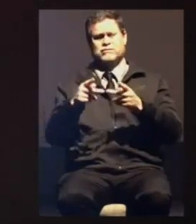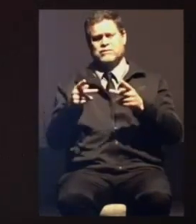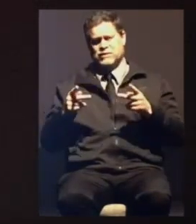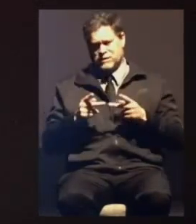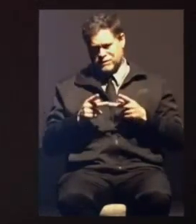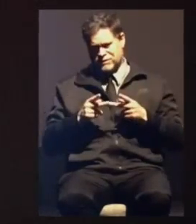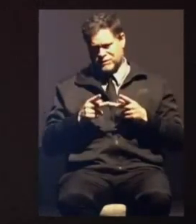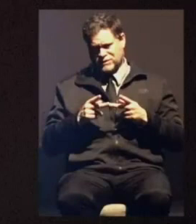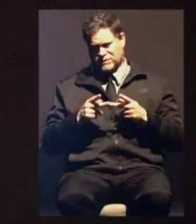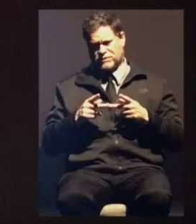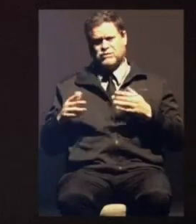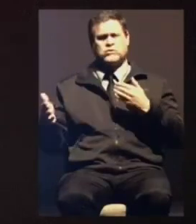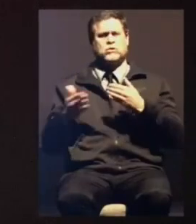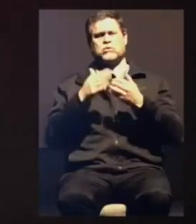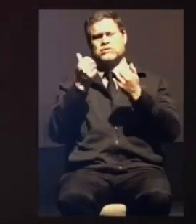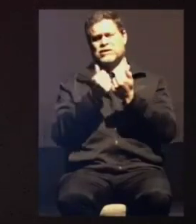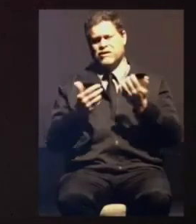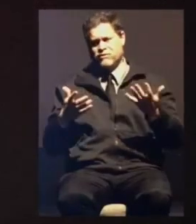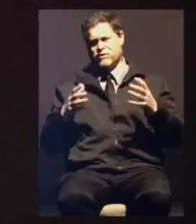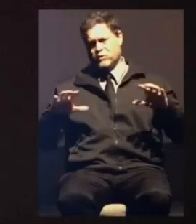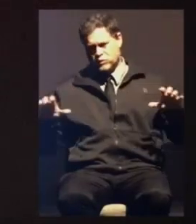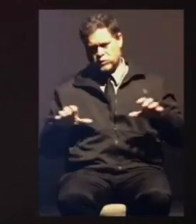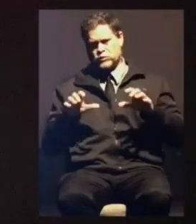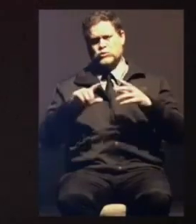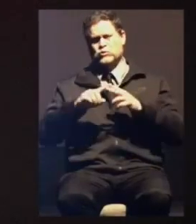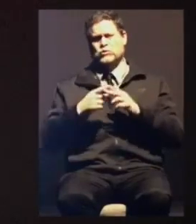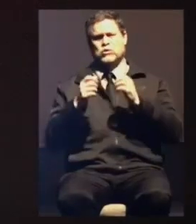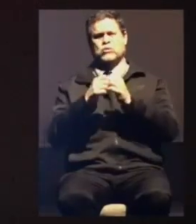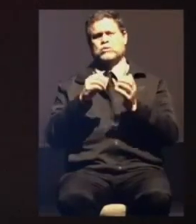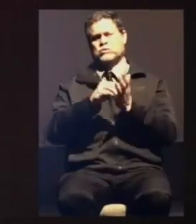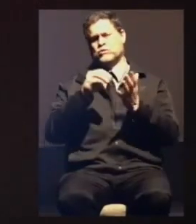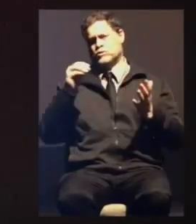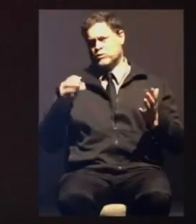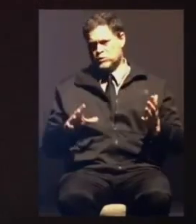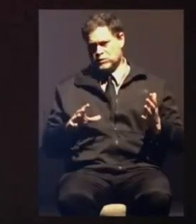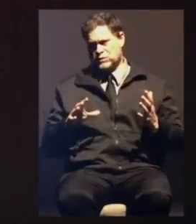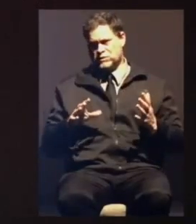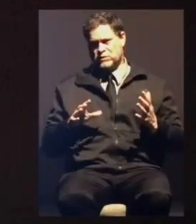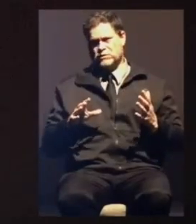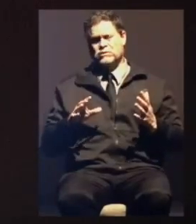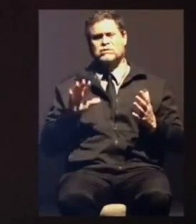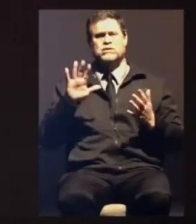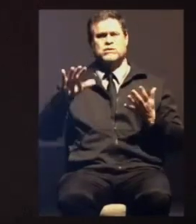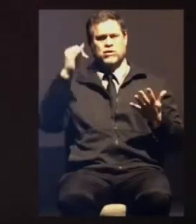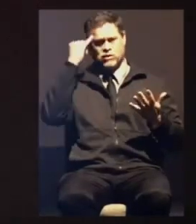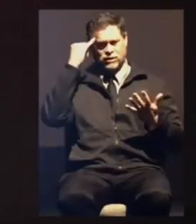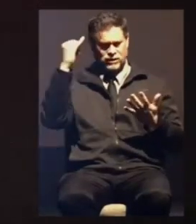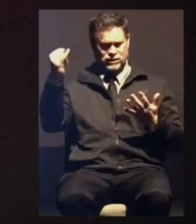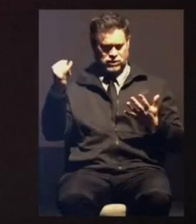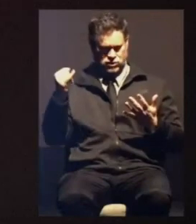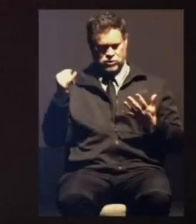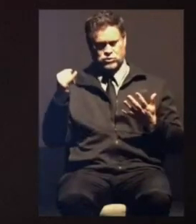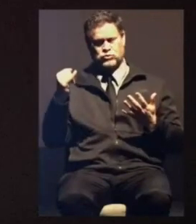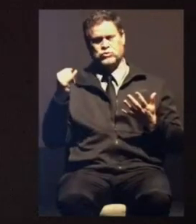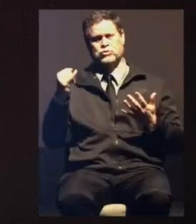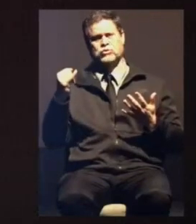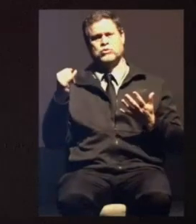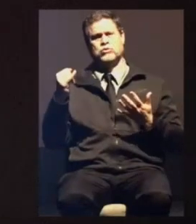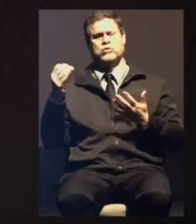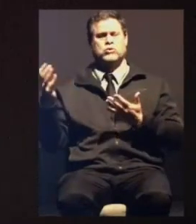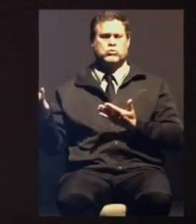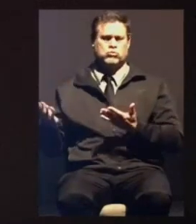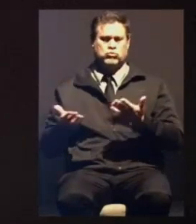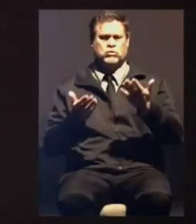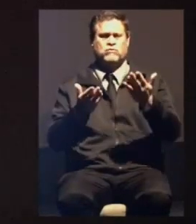is that it almost everything that we do started with students. It was their idea to bring forward